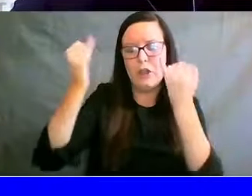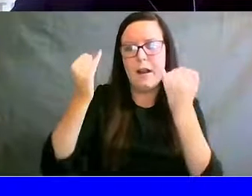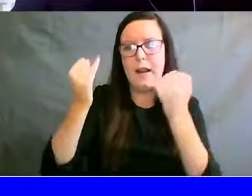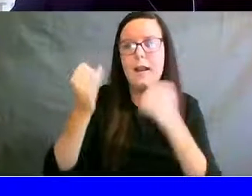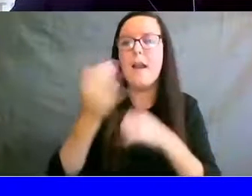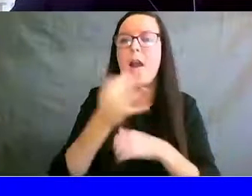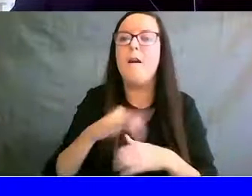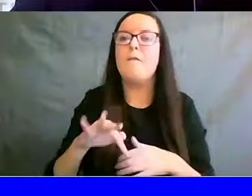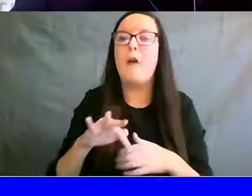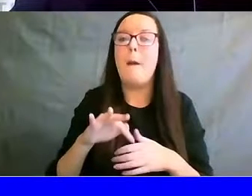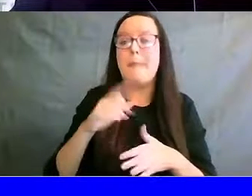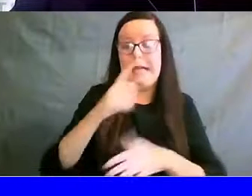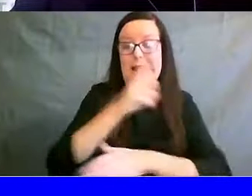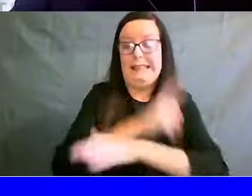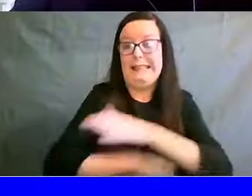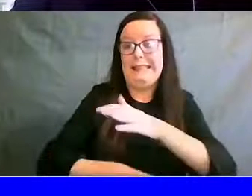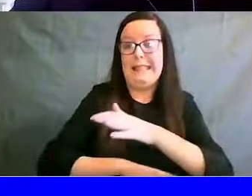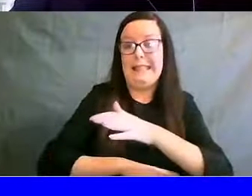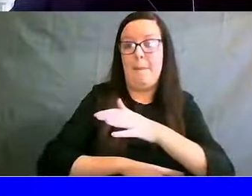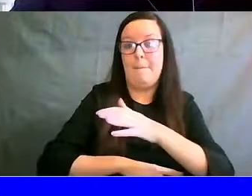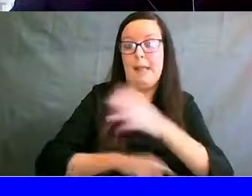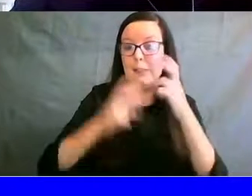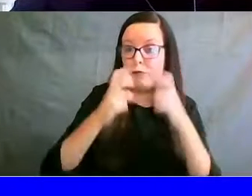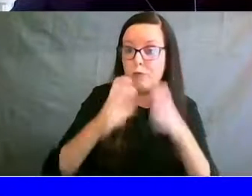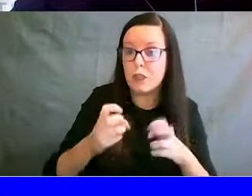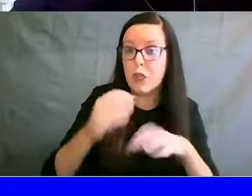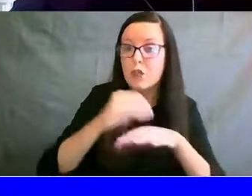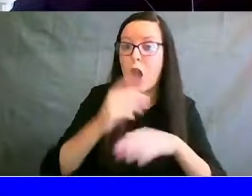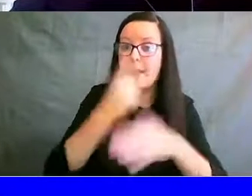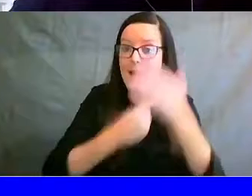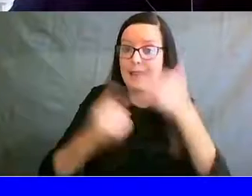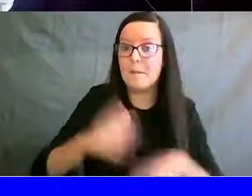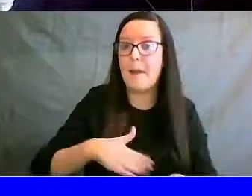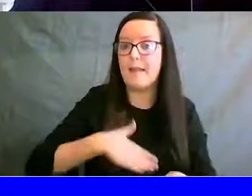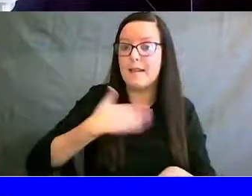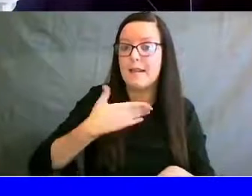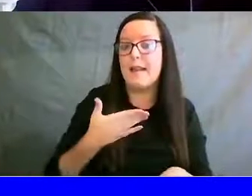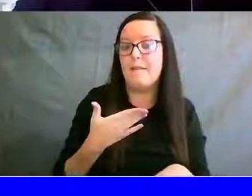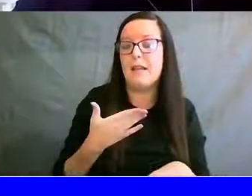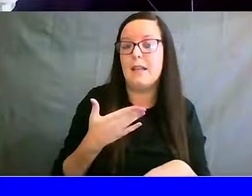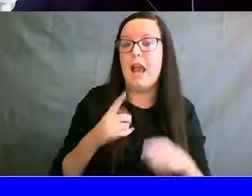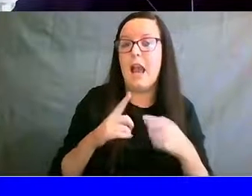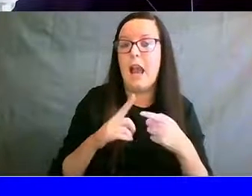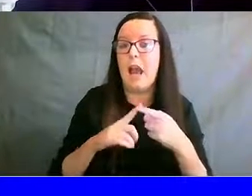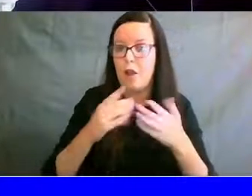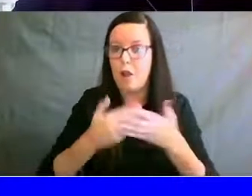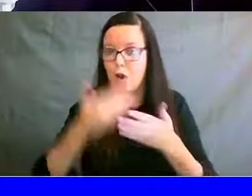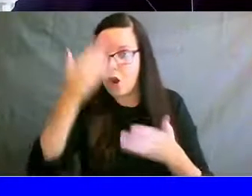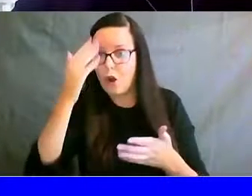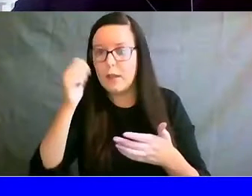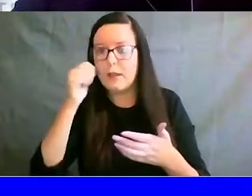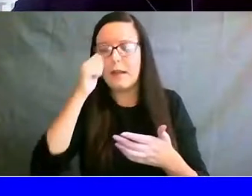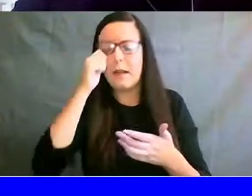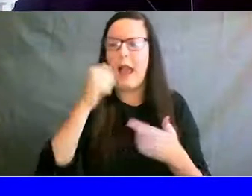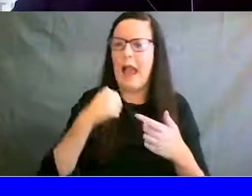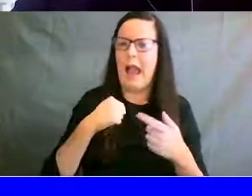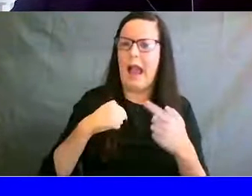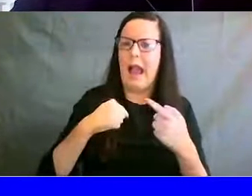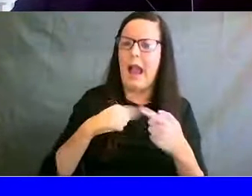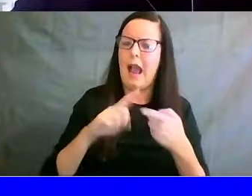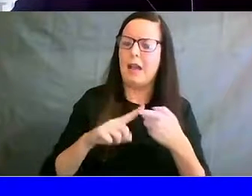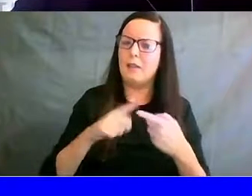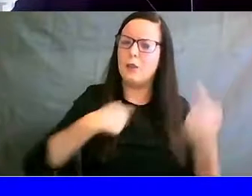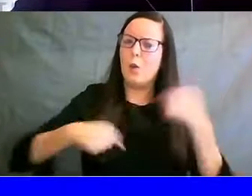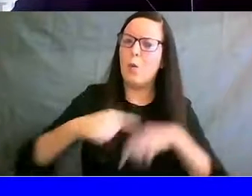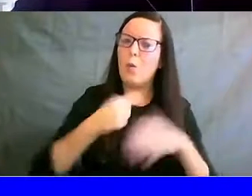Disability Research on Independent Living and Learning. And as such, we wanted to provide research